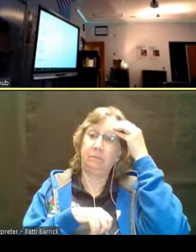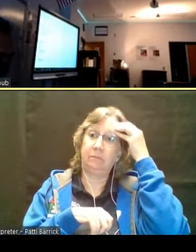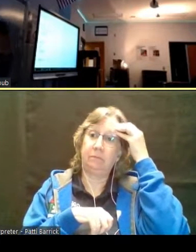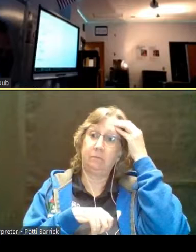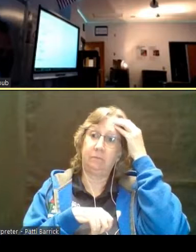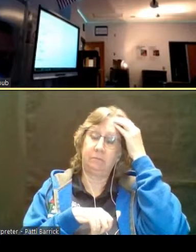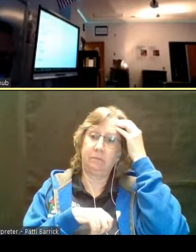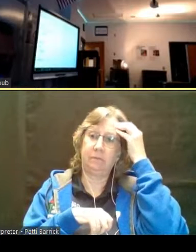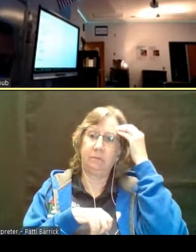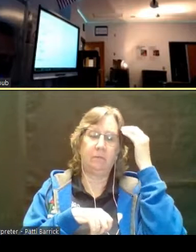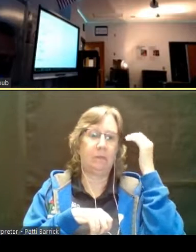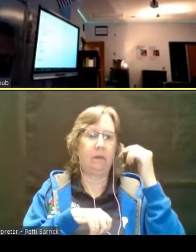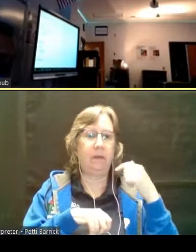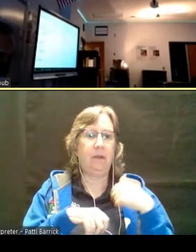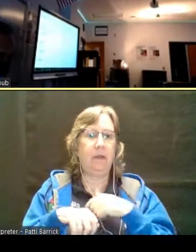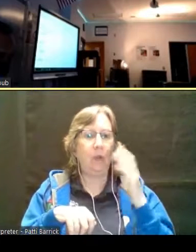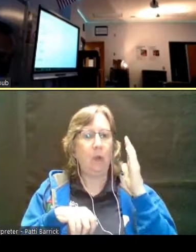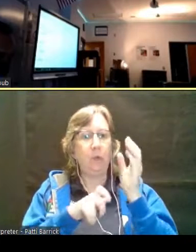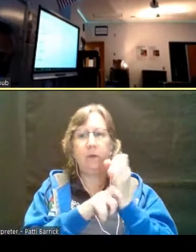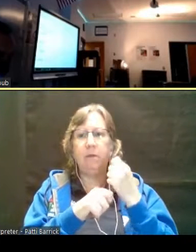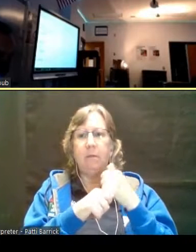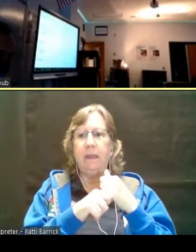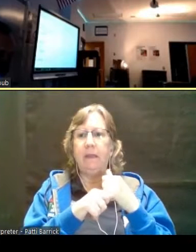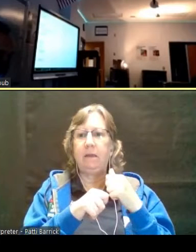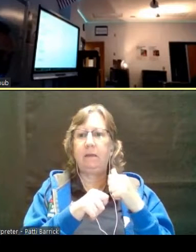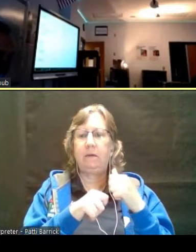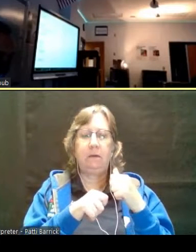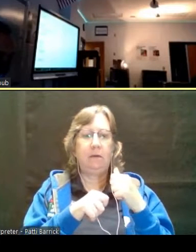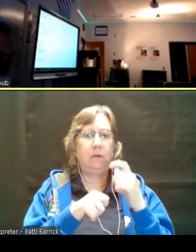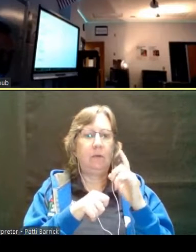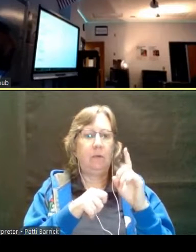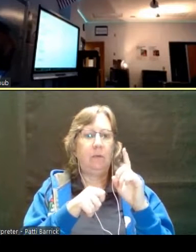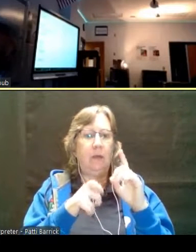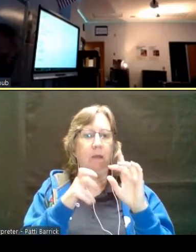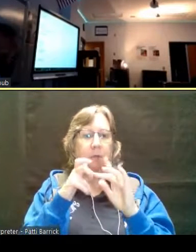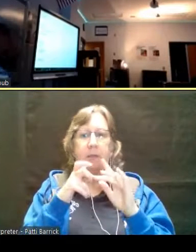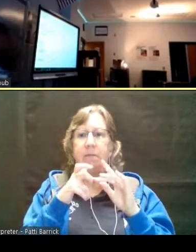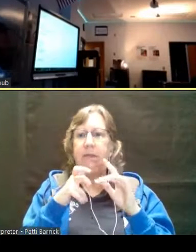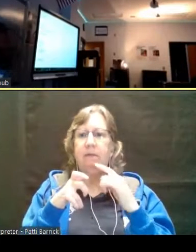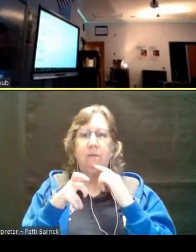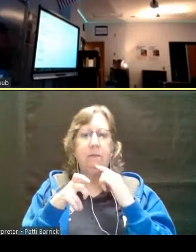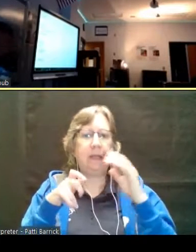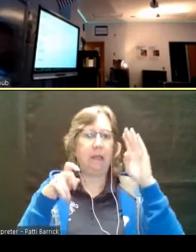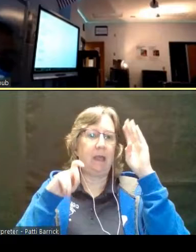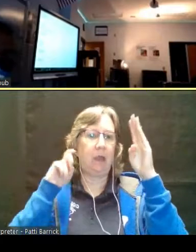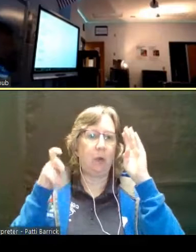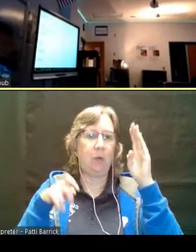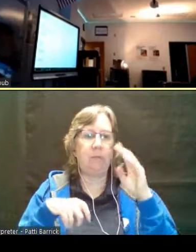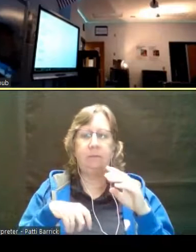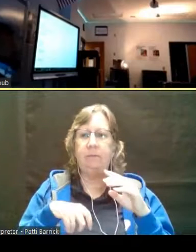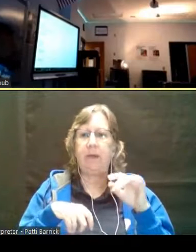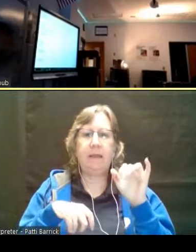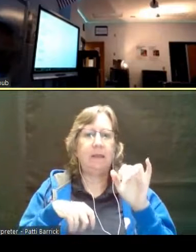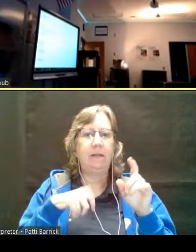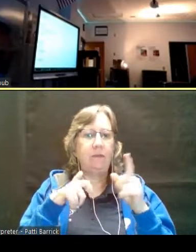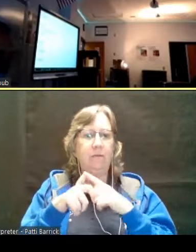So we will actually make a page that says hello, which is the most popular. This is the first page that anyone